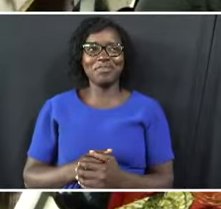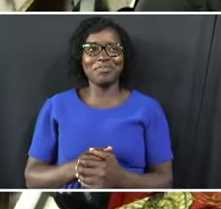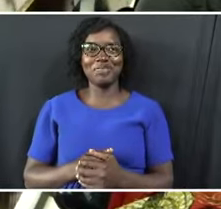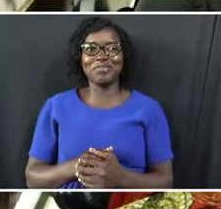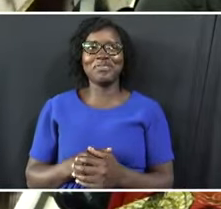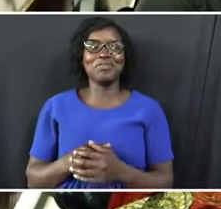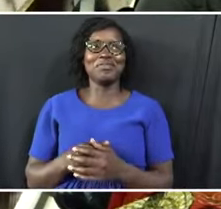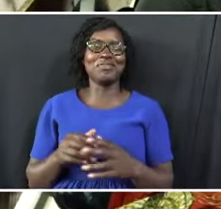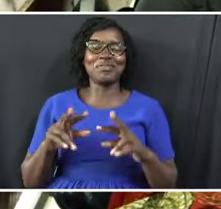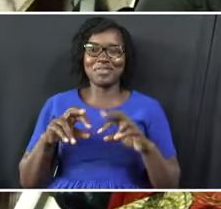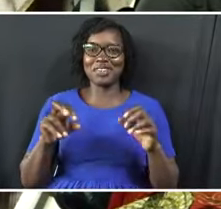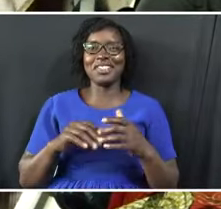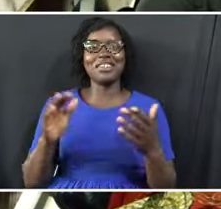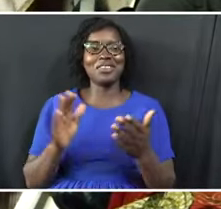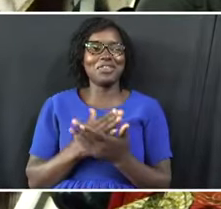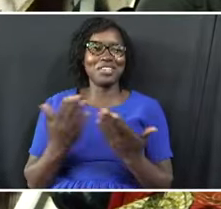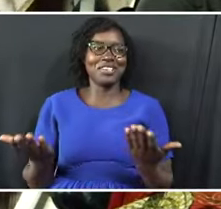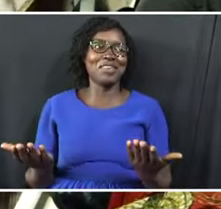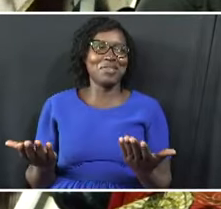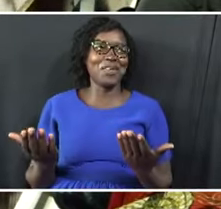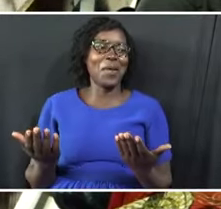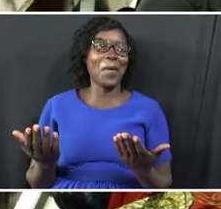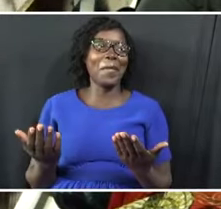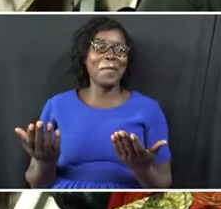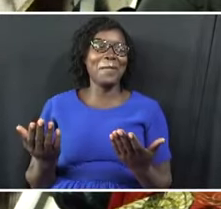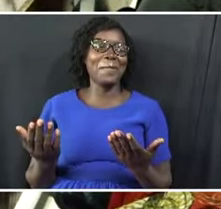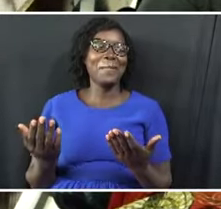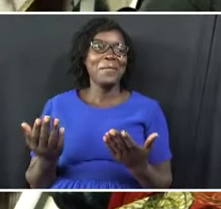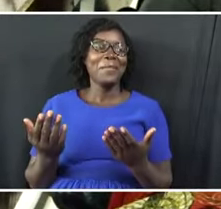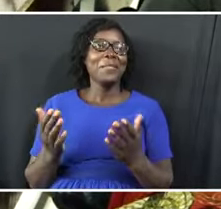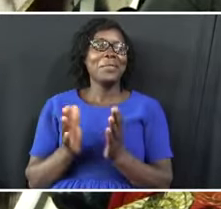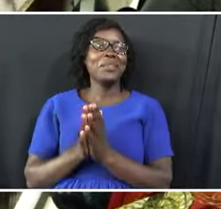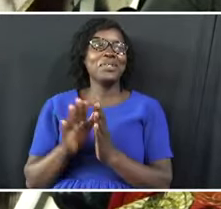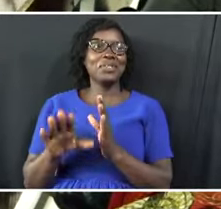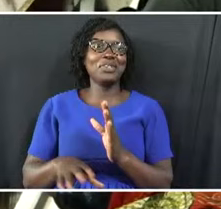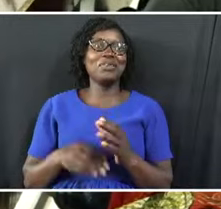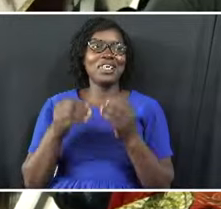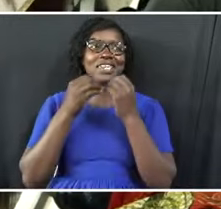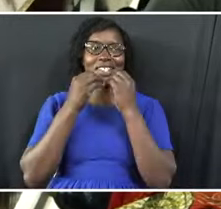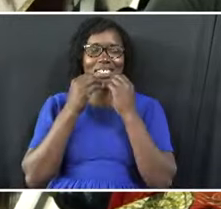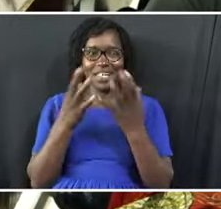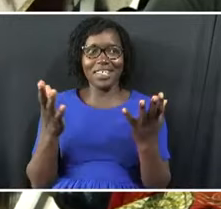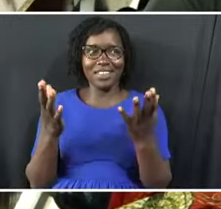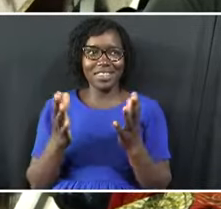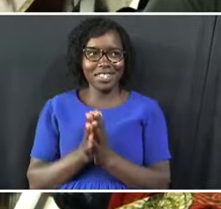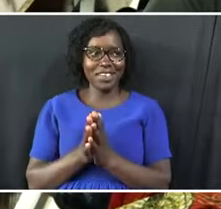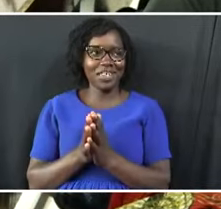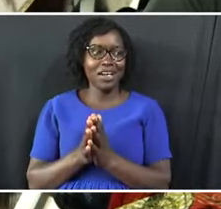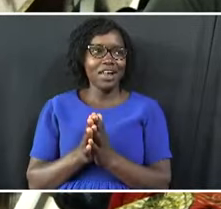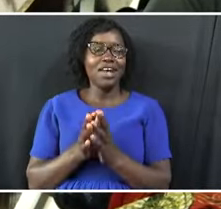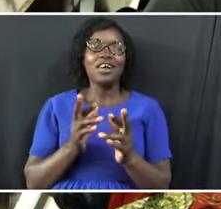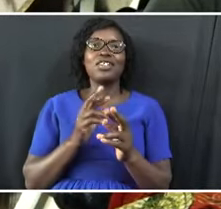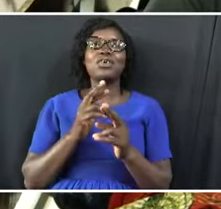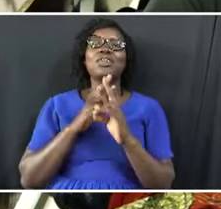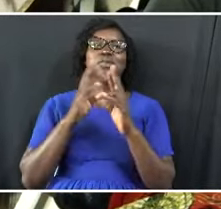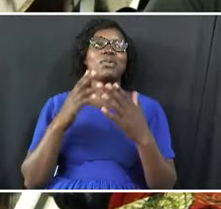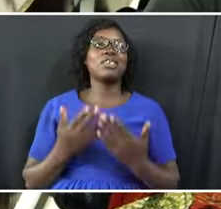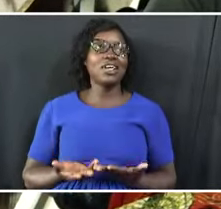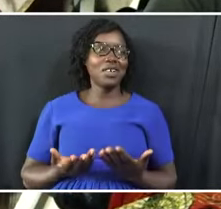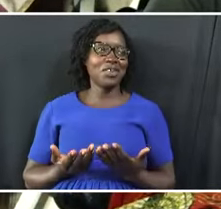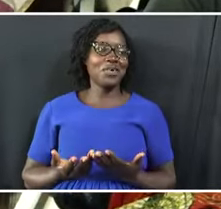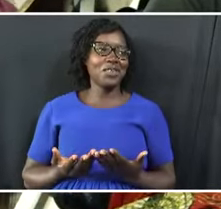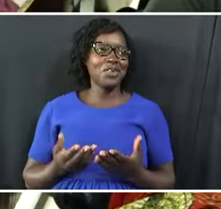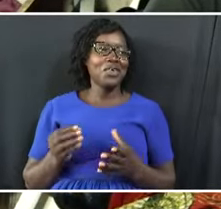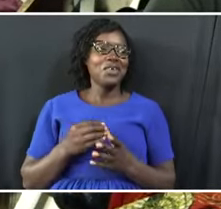just searching for something in your account and you find nil, how was the reaction? Or when you